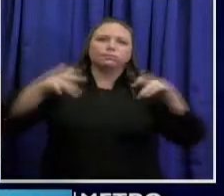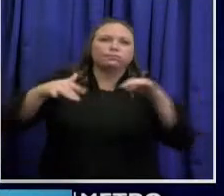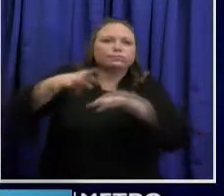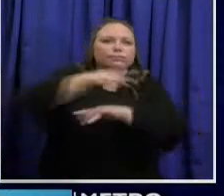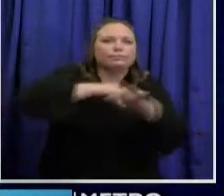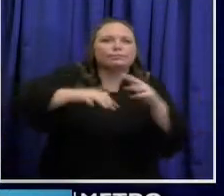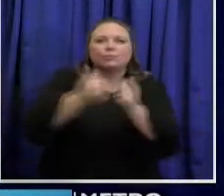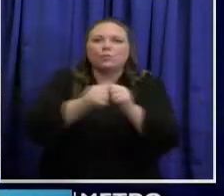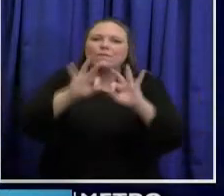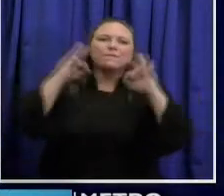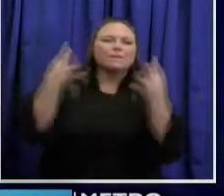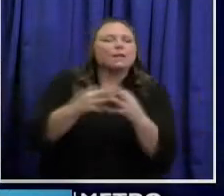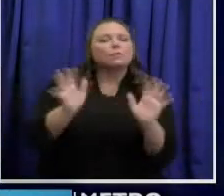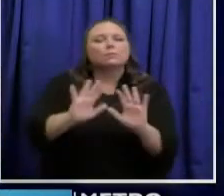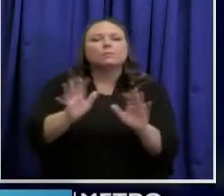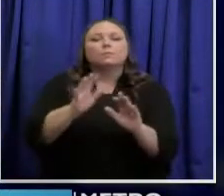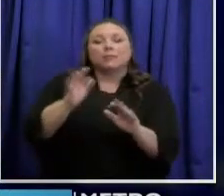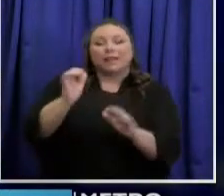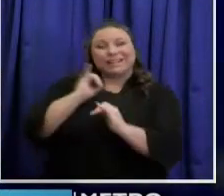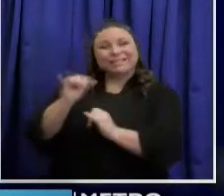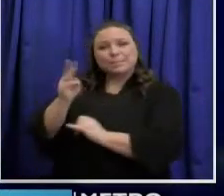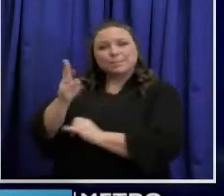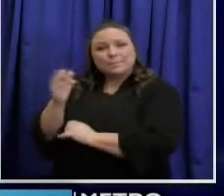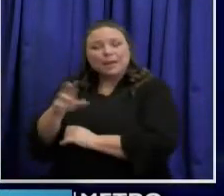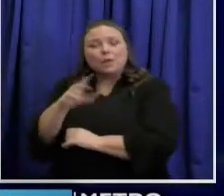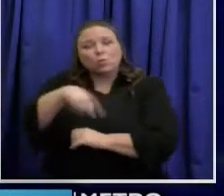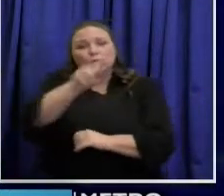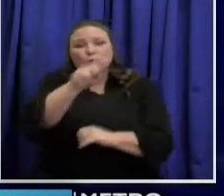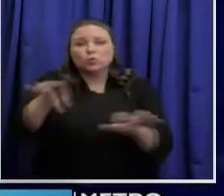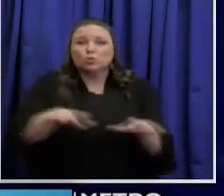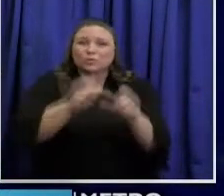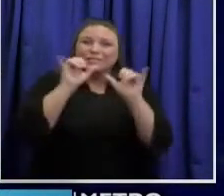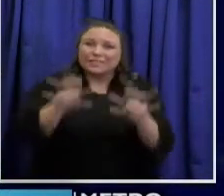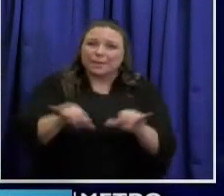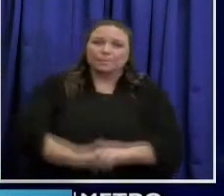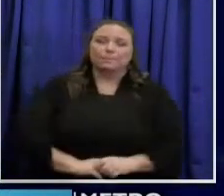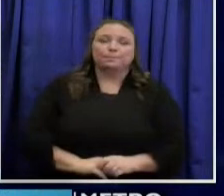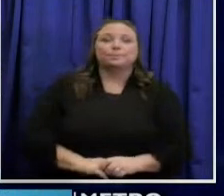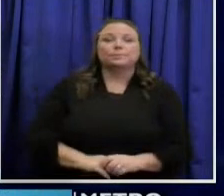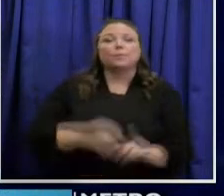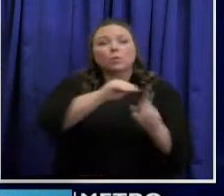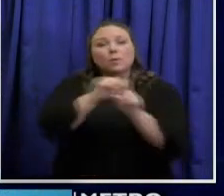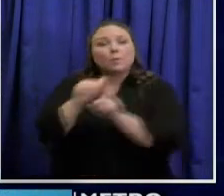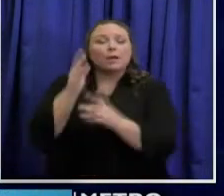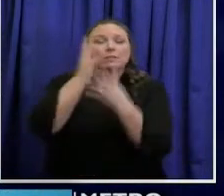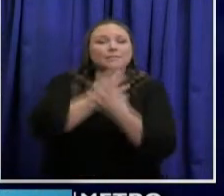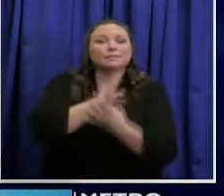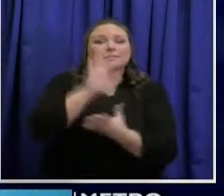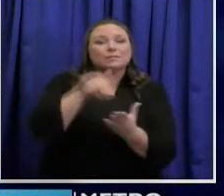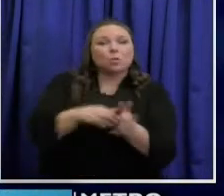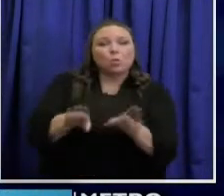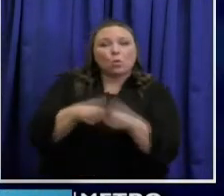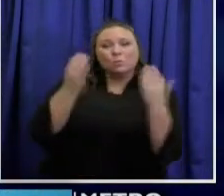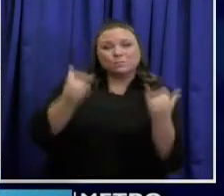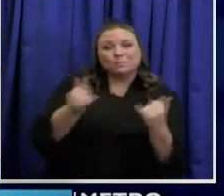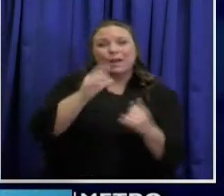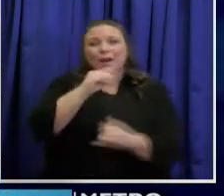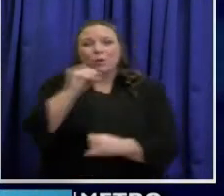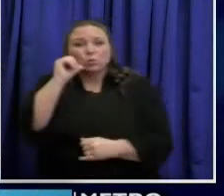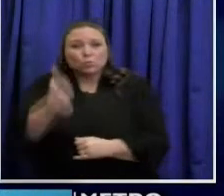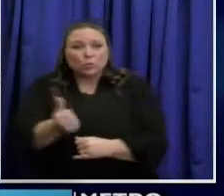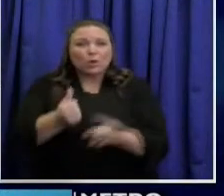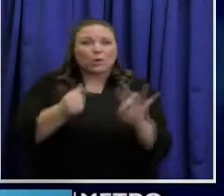all of you to please take the precautions needed to do the same. Now, a couple of reminders. Our assessment centers are open today and tomorrow from 8 until